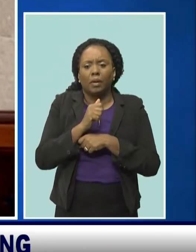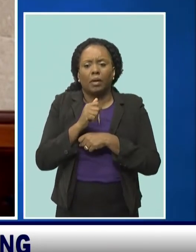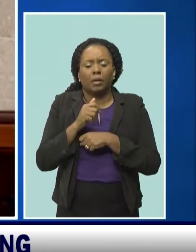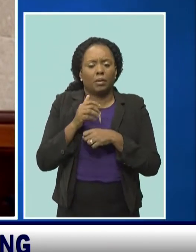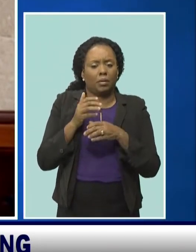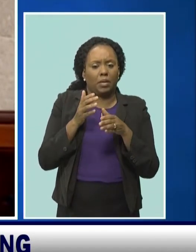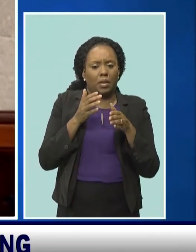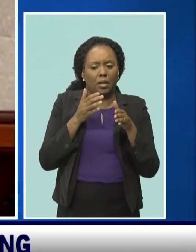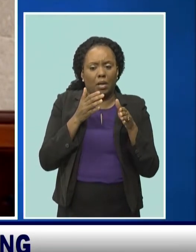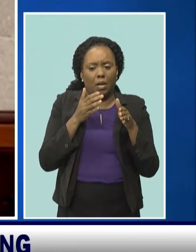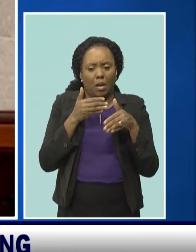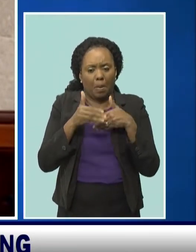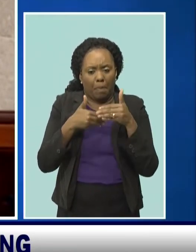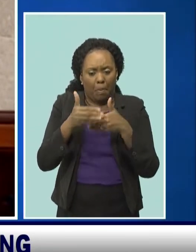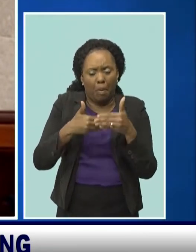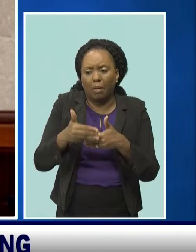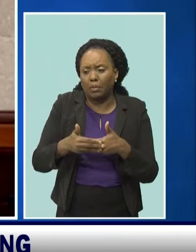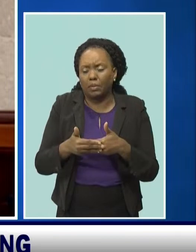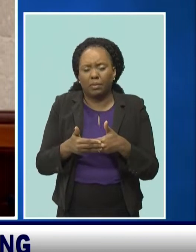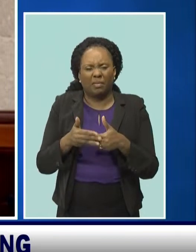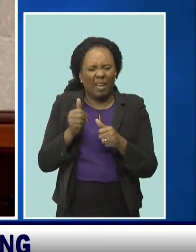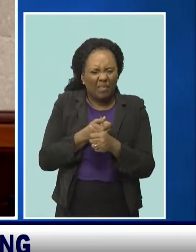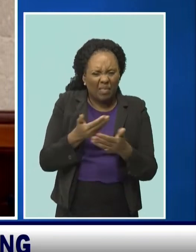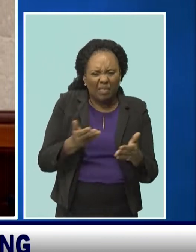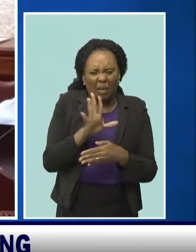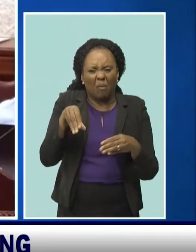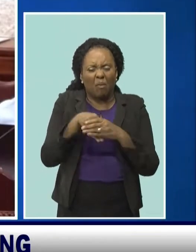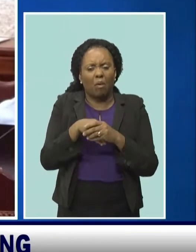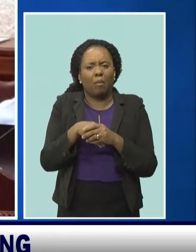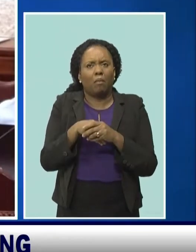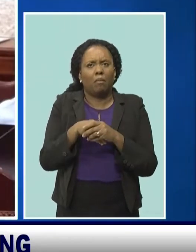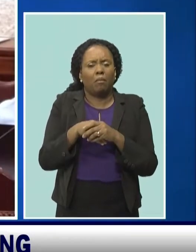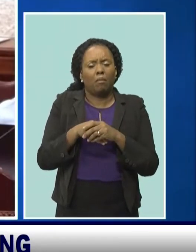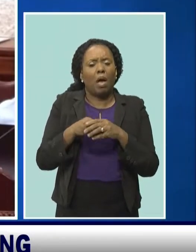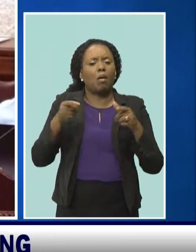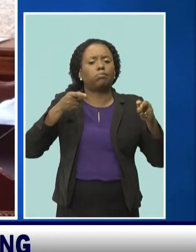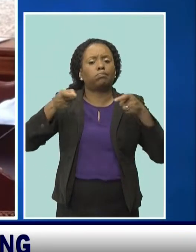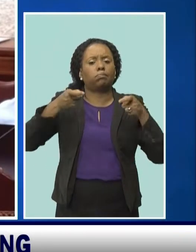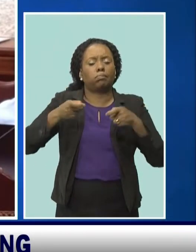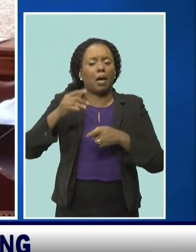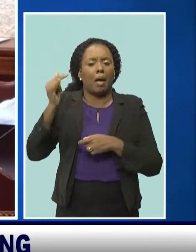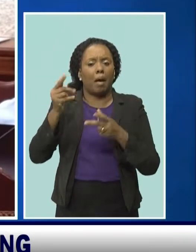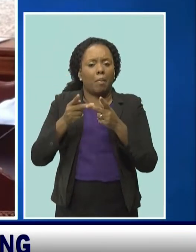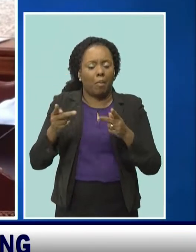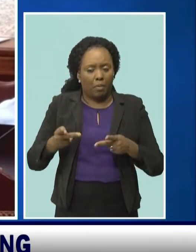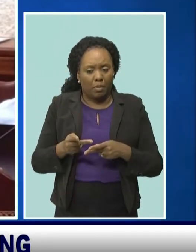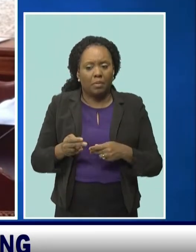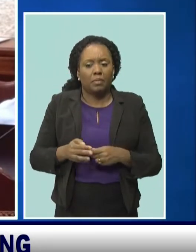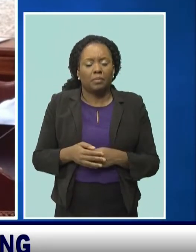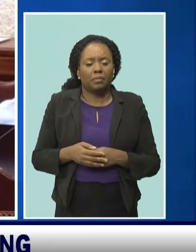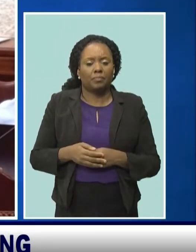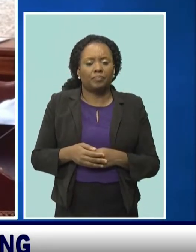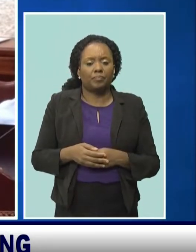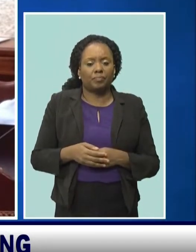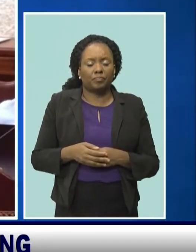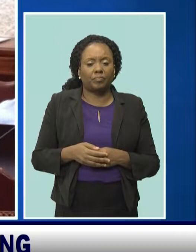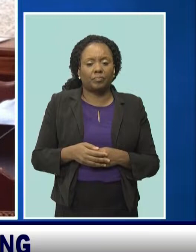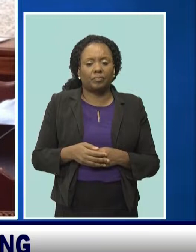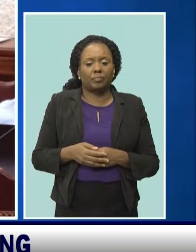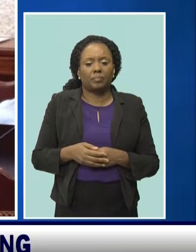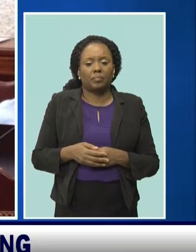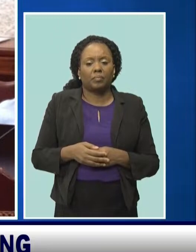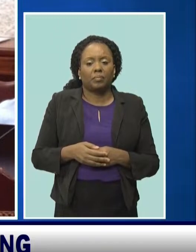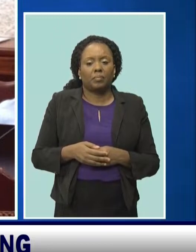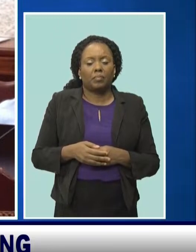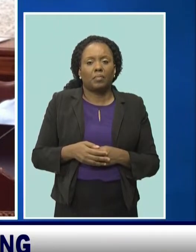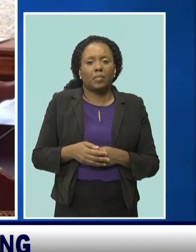and processes, Mr. Speaker, sir, the regulation of activity at the airport is done by